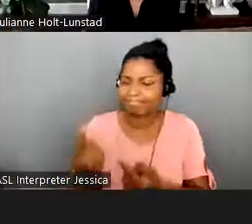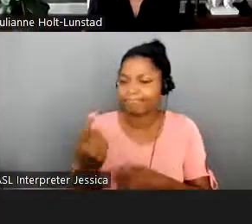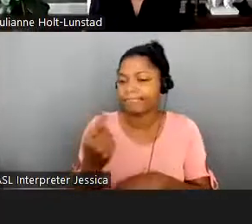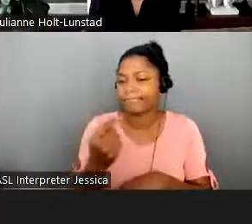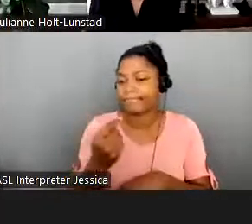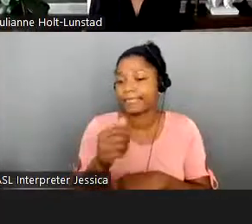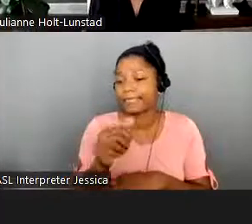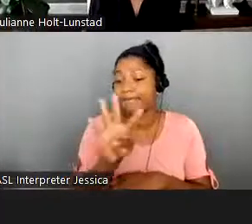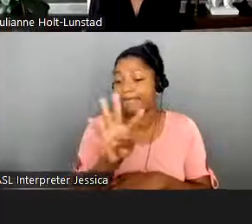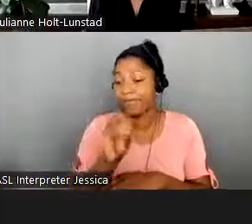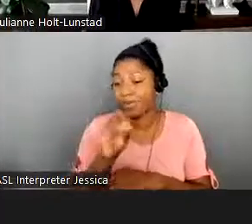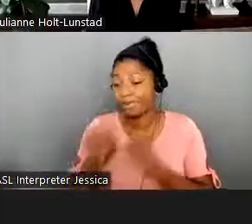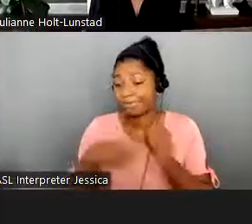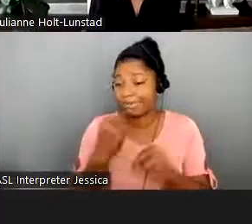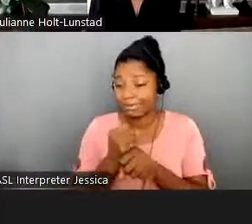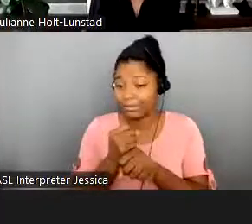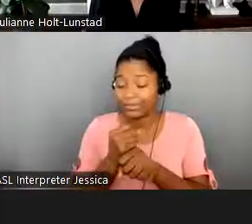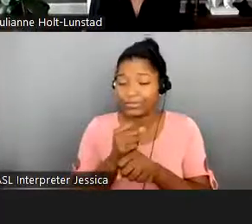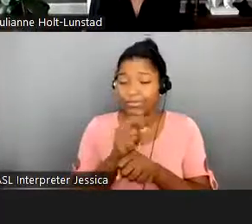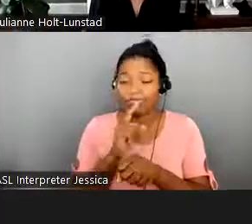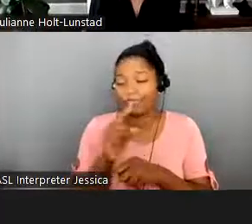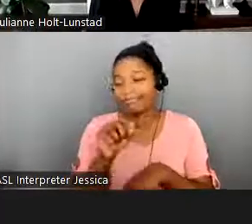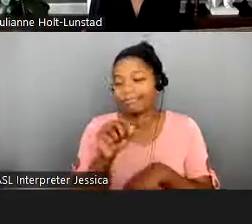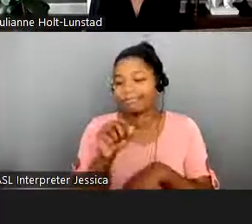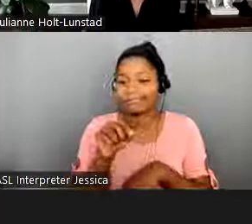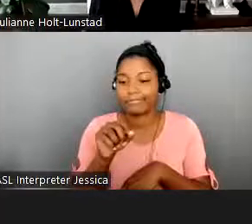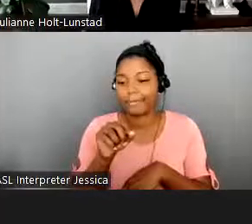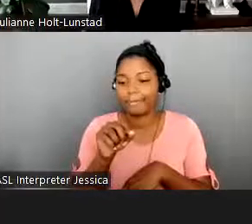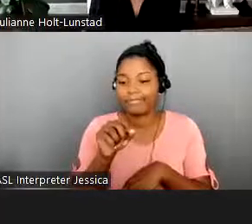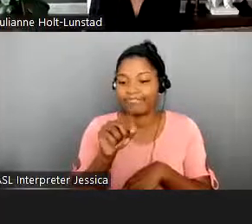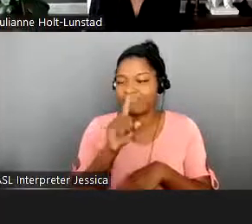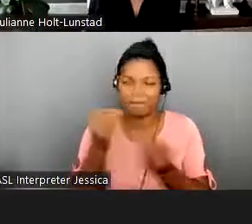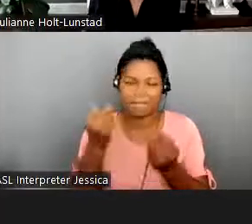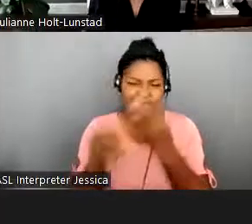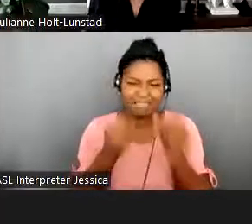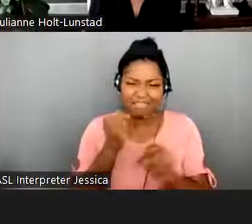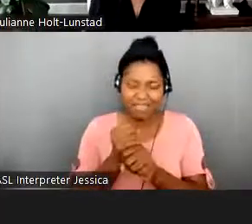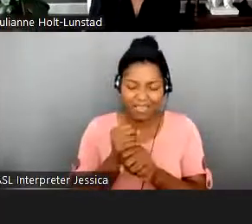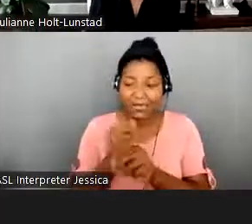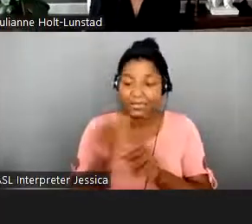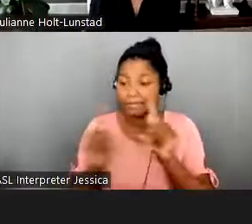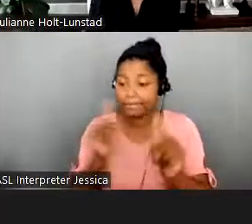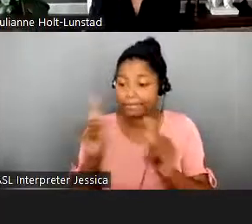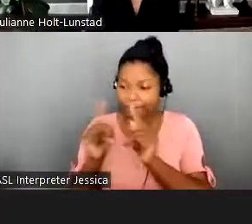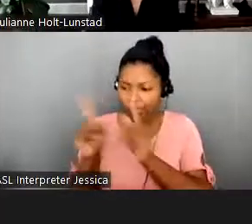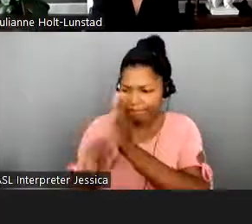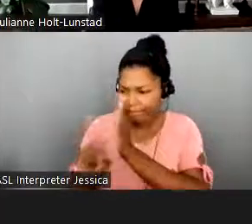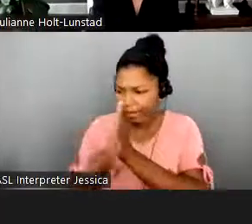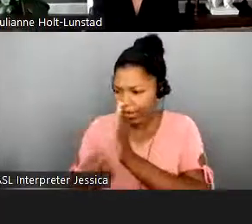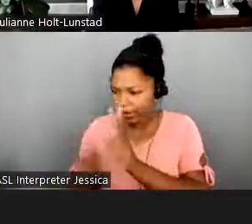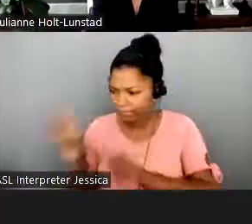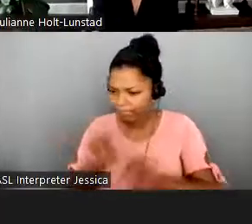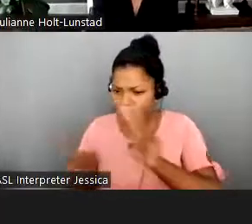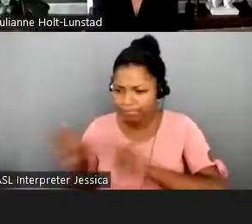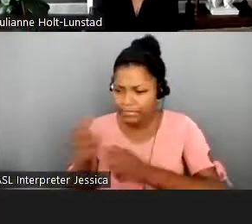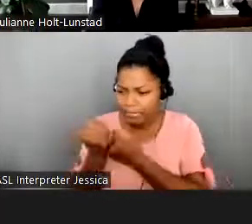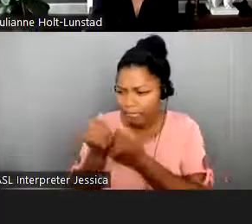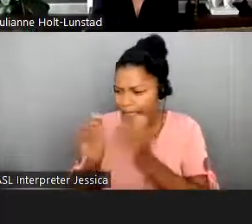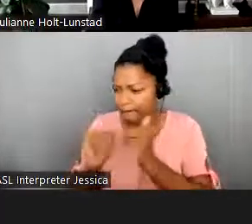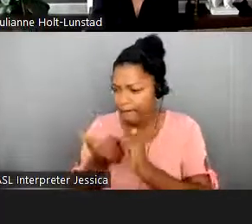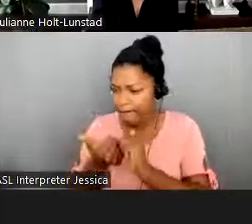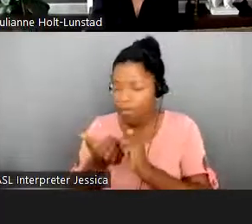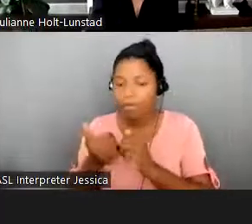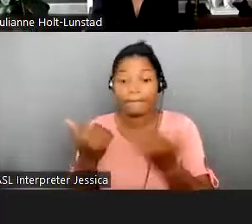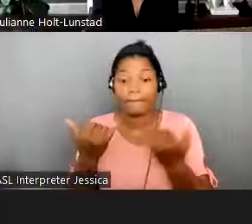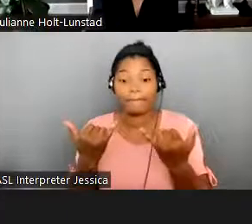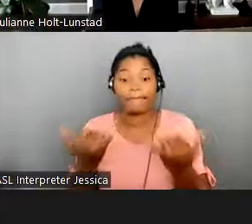4 decades, dozens of social support interventions have been evaluated for medical patients. But this has resulted in